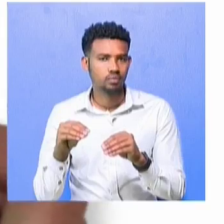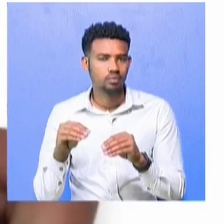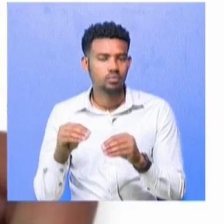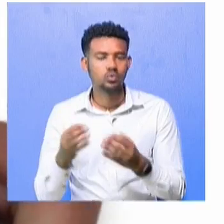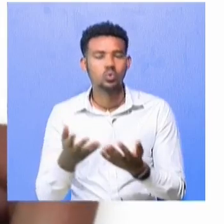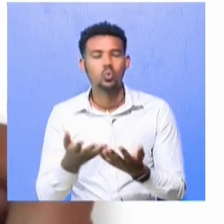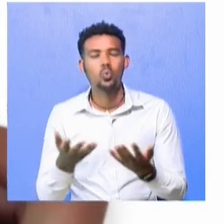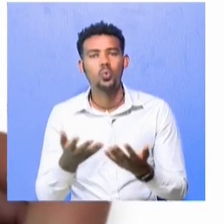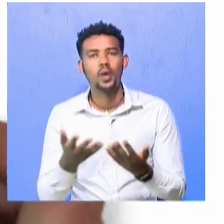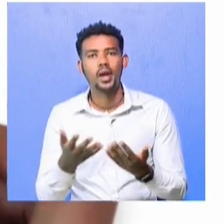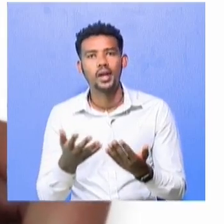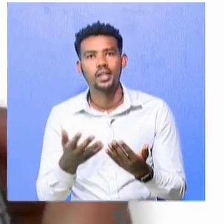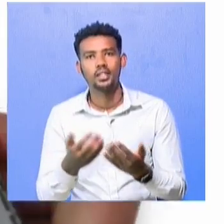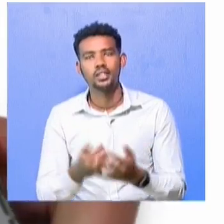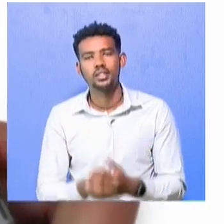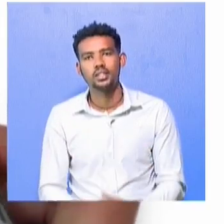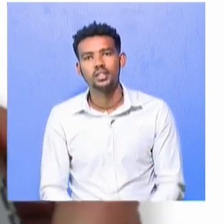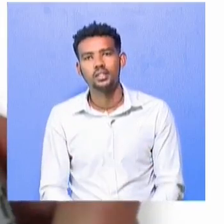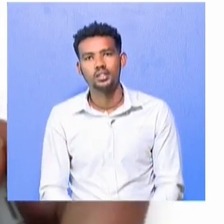were